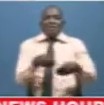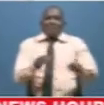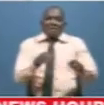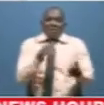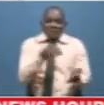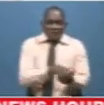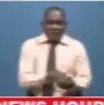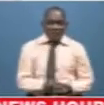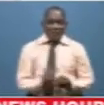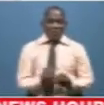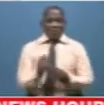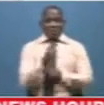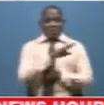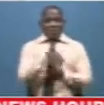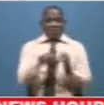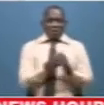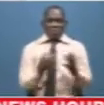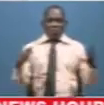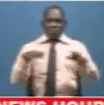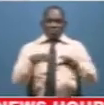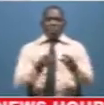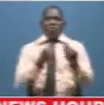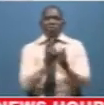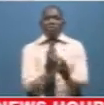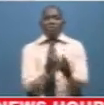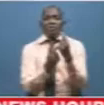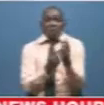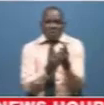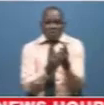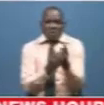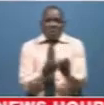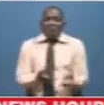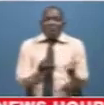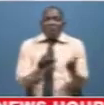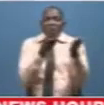Inti enne, yen yunani ya ken wabo muse. Ya di yasem bedan